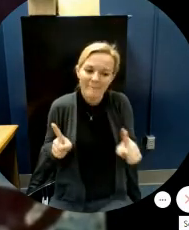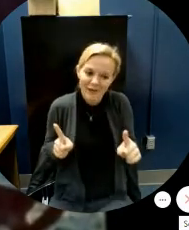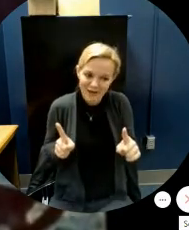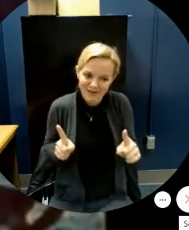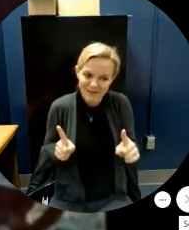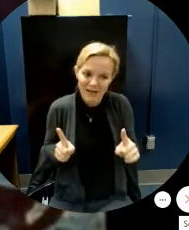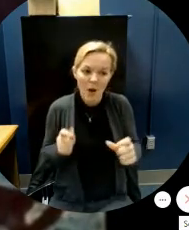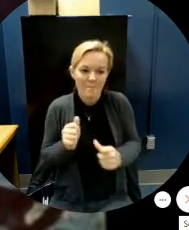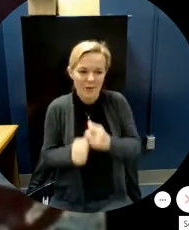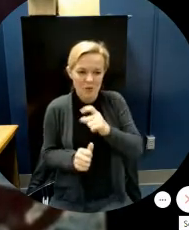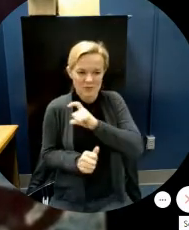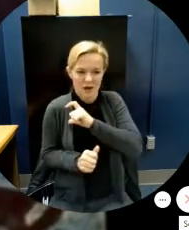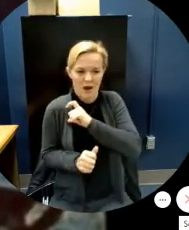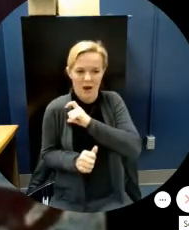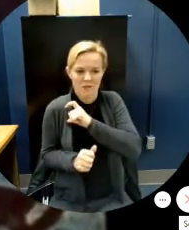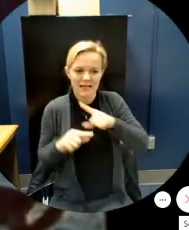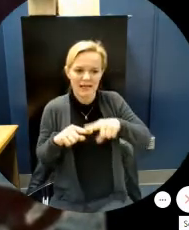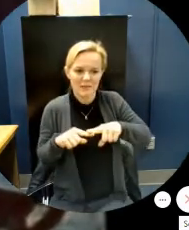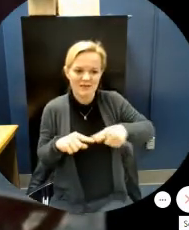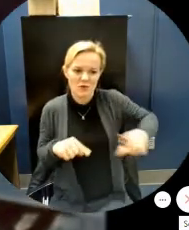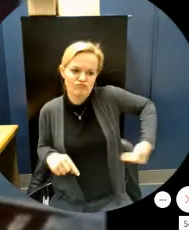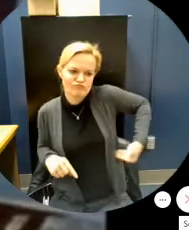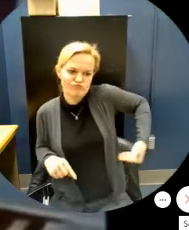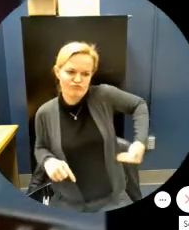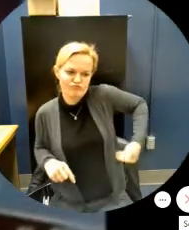own instincts and moral judgment will come into play.